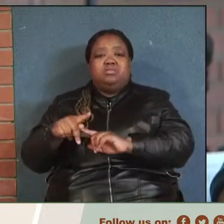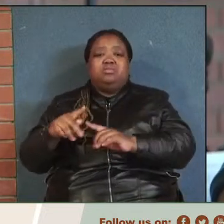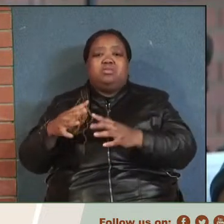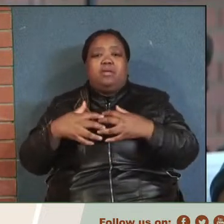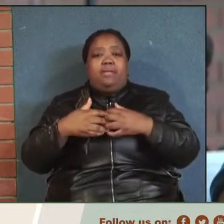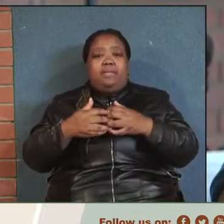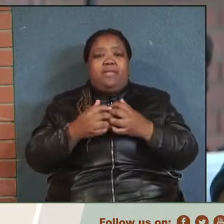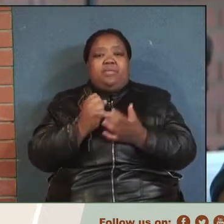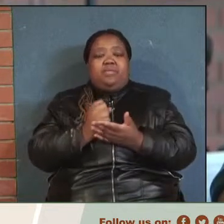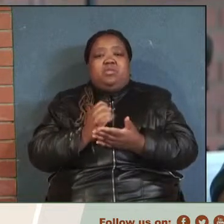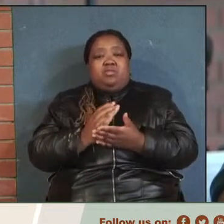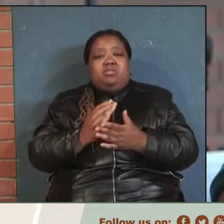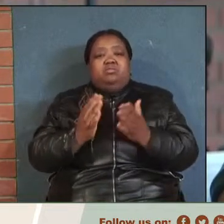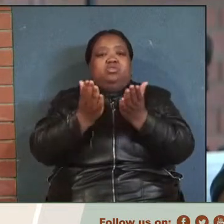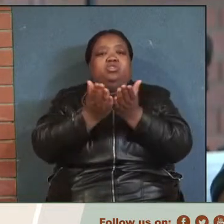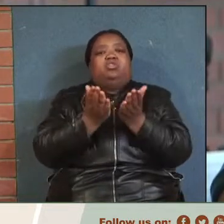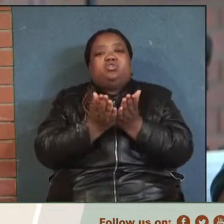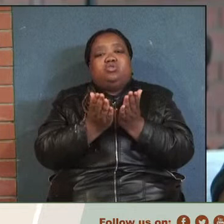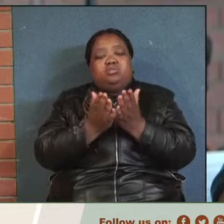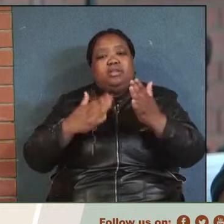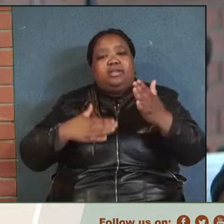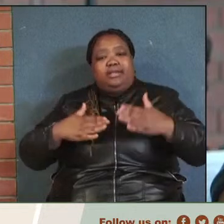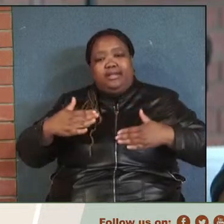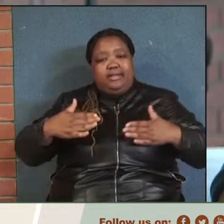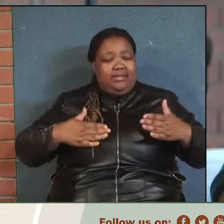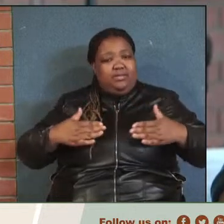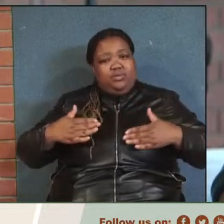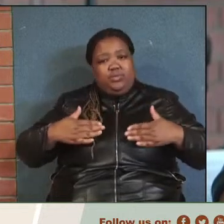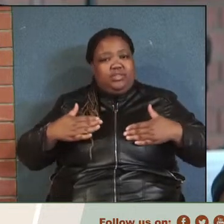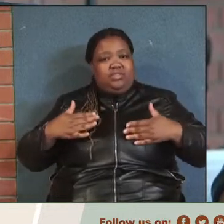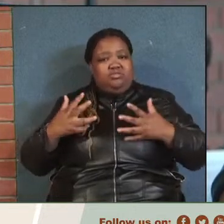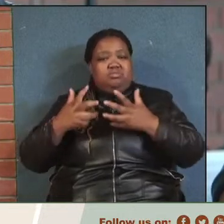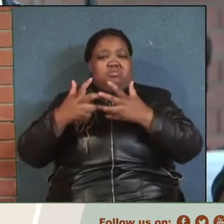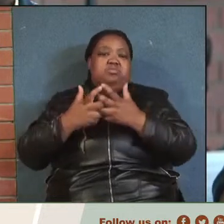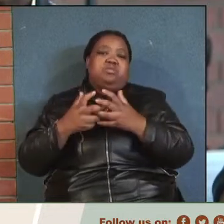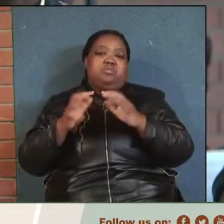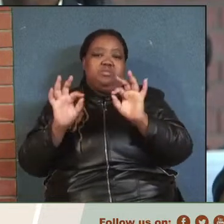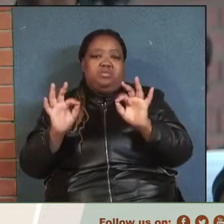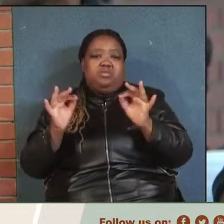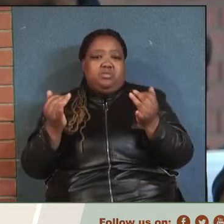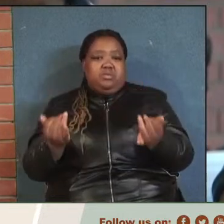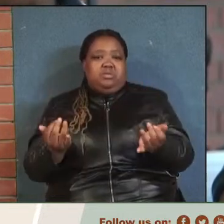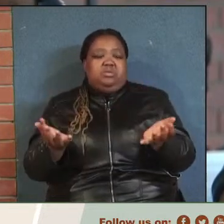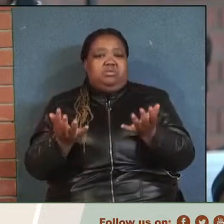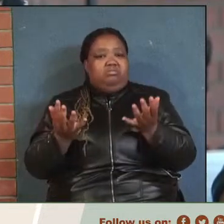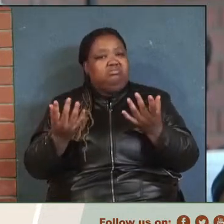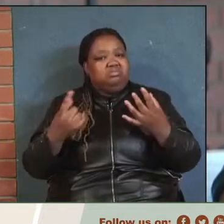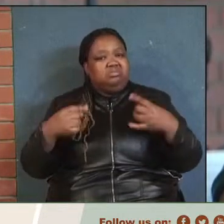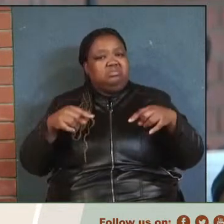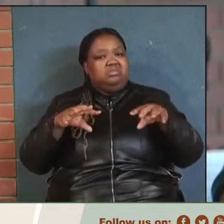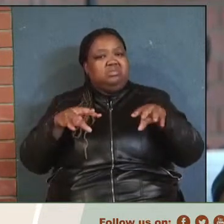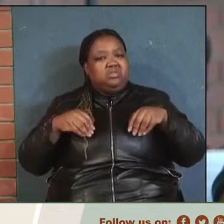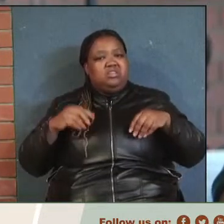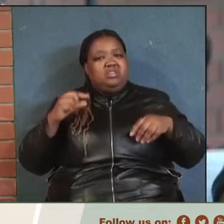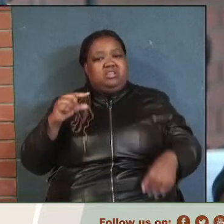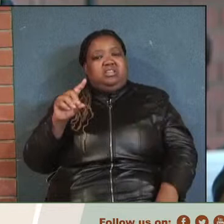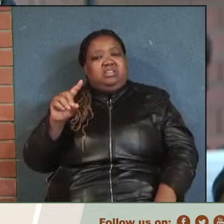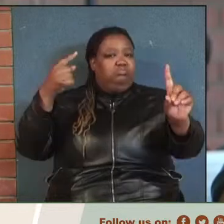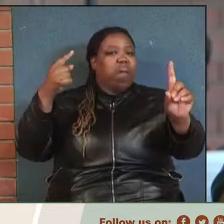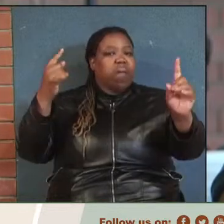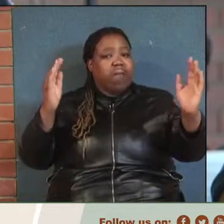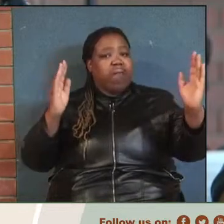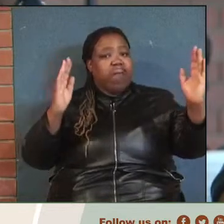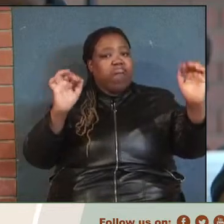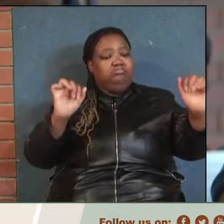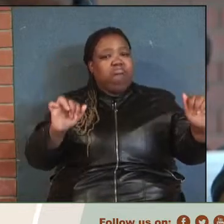schools apply admission regulations fairly and equitably. Now, ladies and gentlemen, let us acknowledge that the GDE's long-term